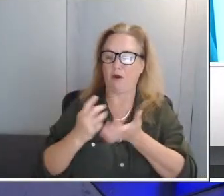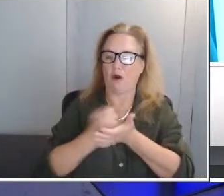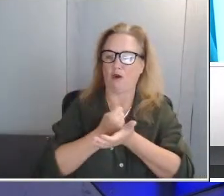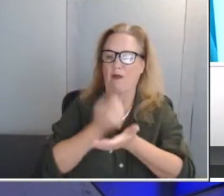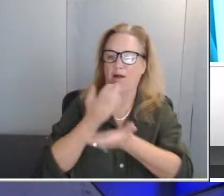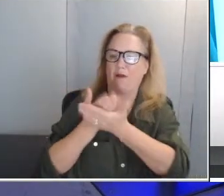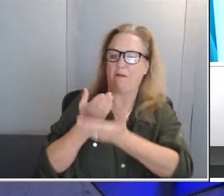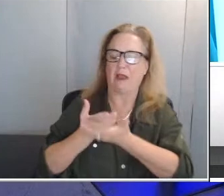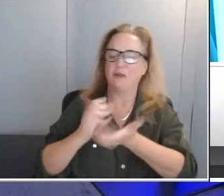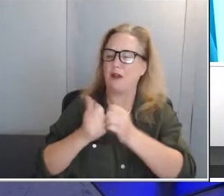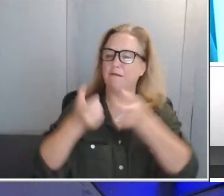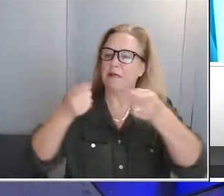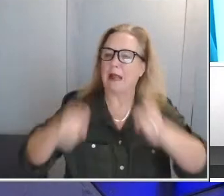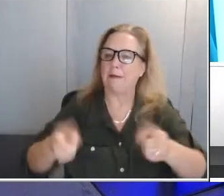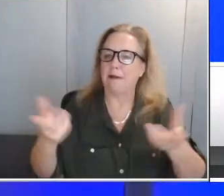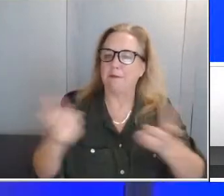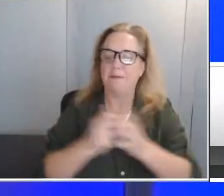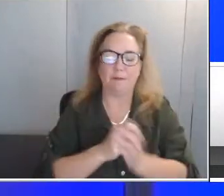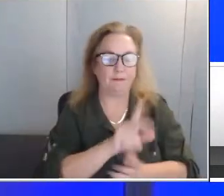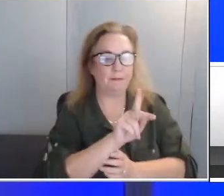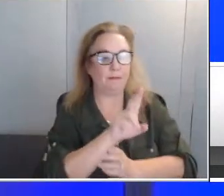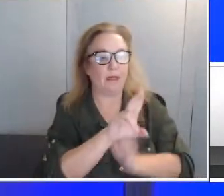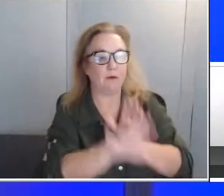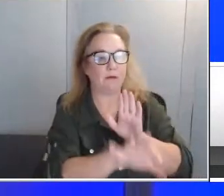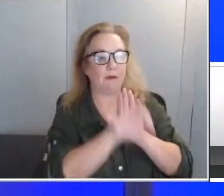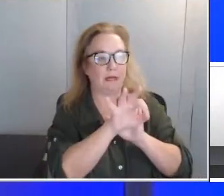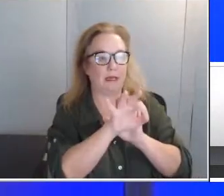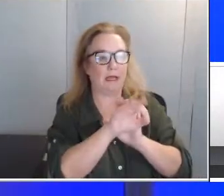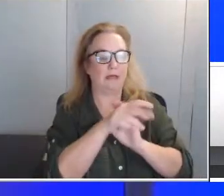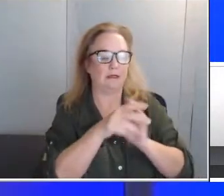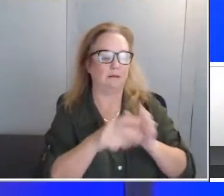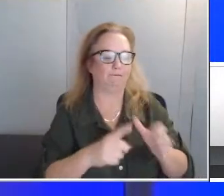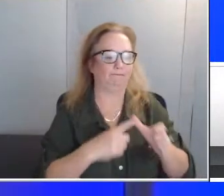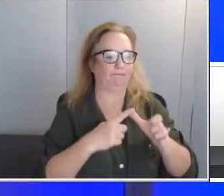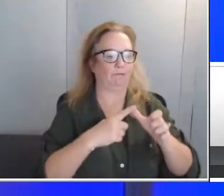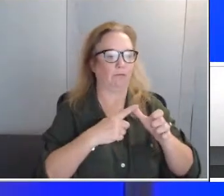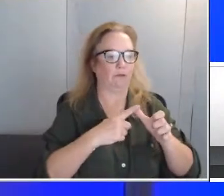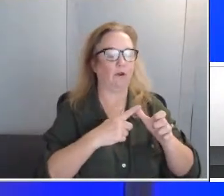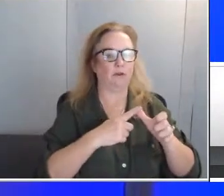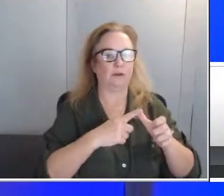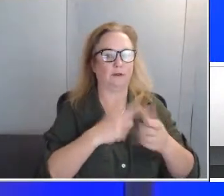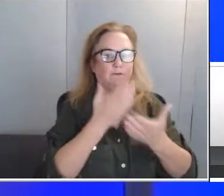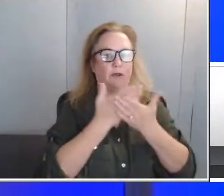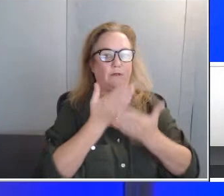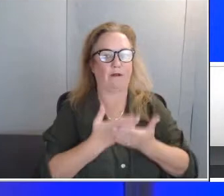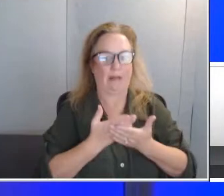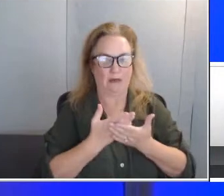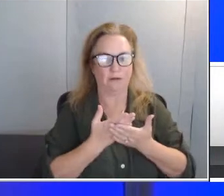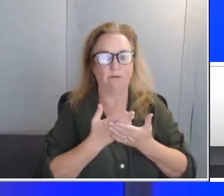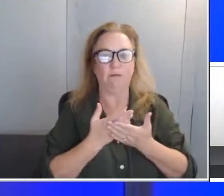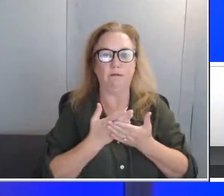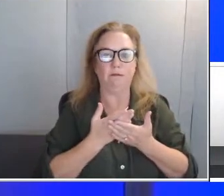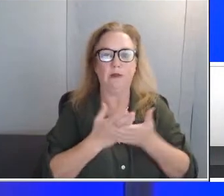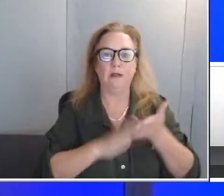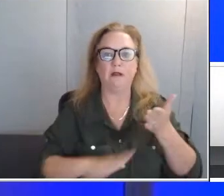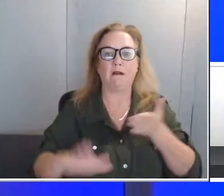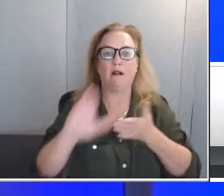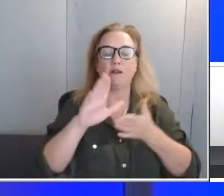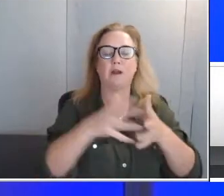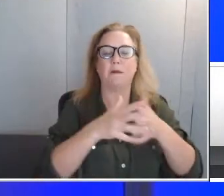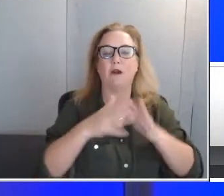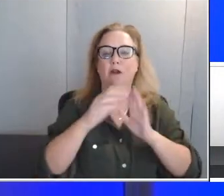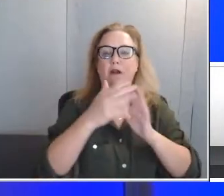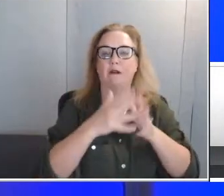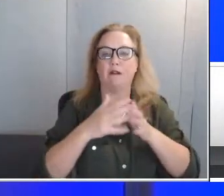that happen? So KU was selected as one of the pilot sites for this verification, and the American College of Surgeons actually came to